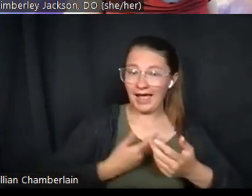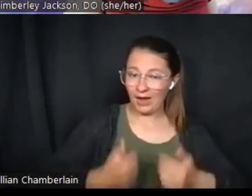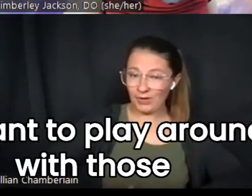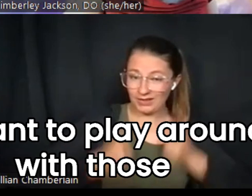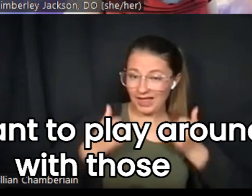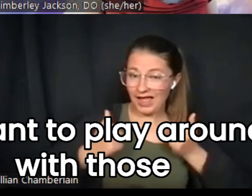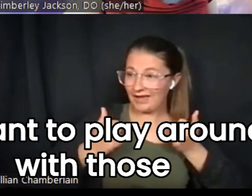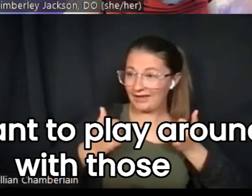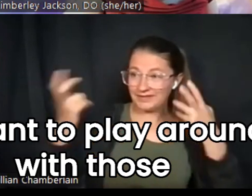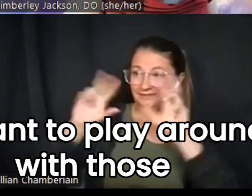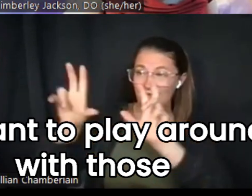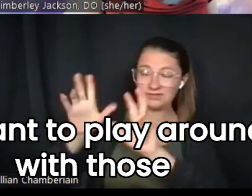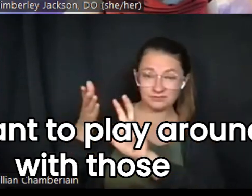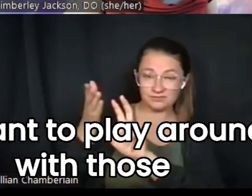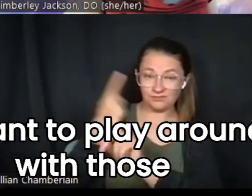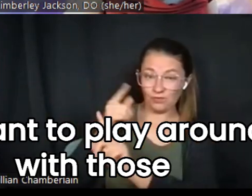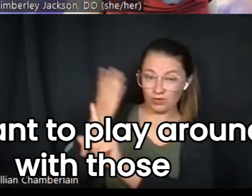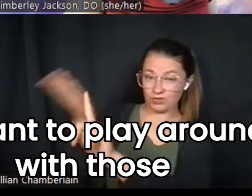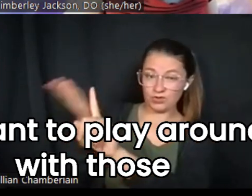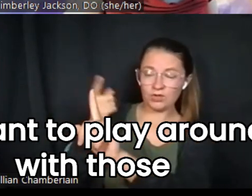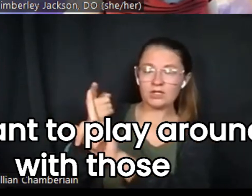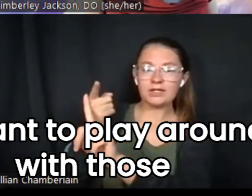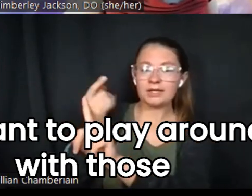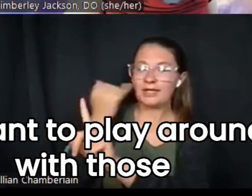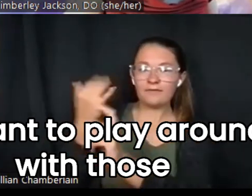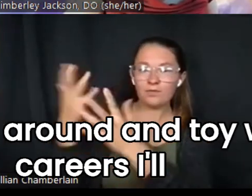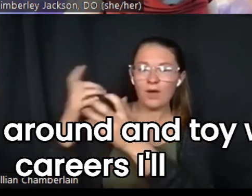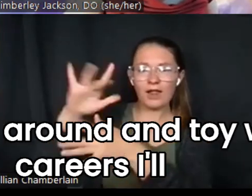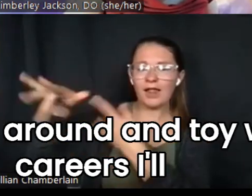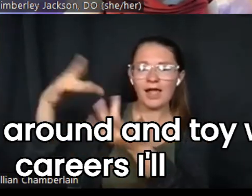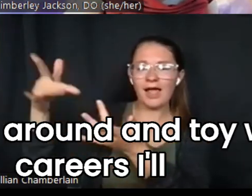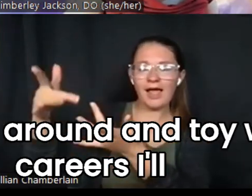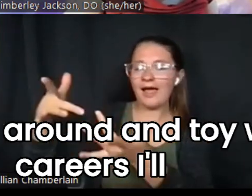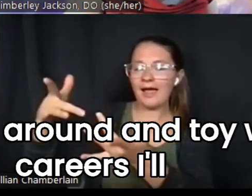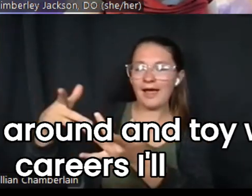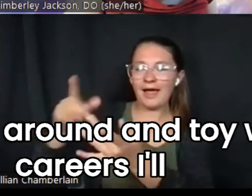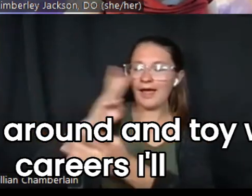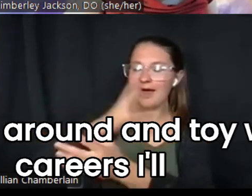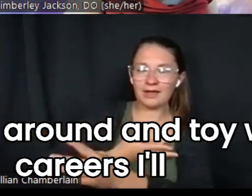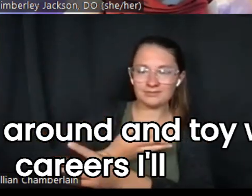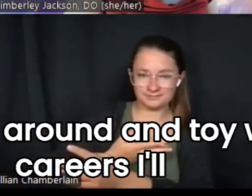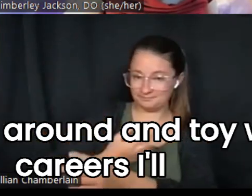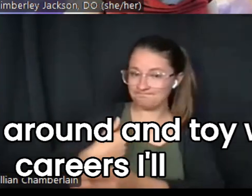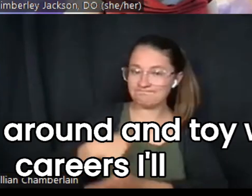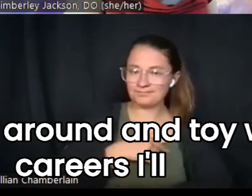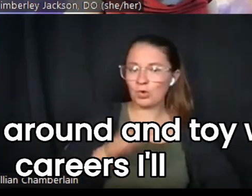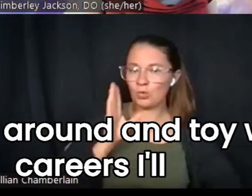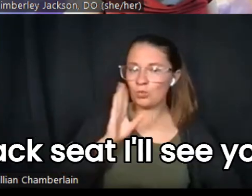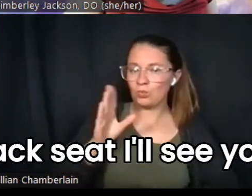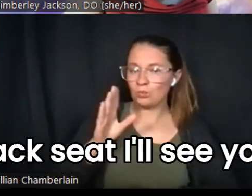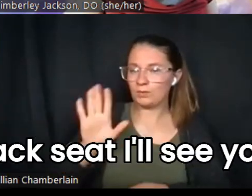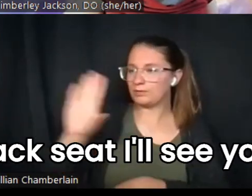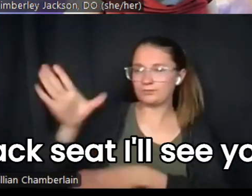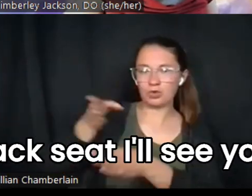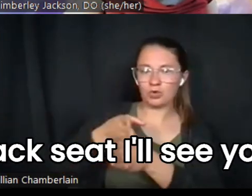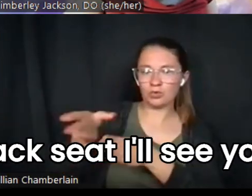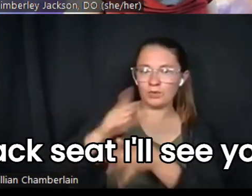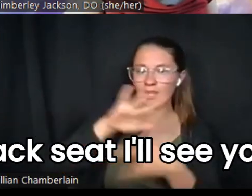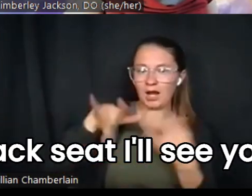hands. And if they want to play around and toy with those, then we'll play around and toy with those careers. I'll see